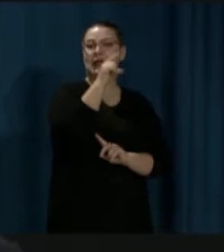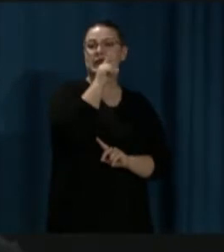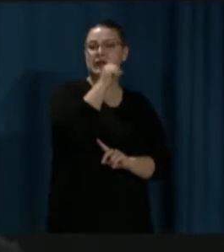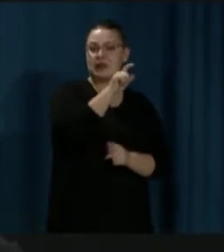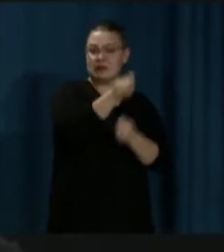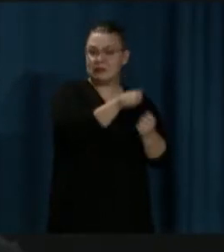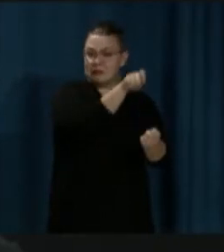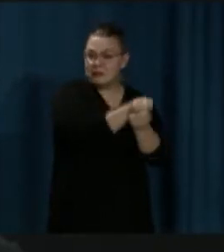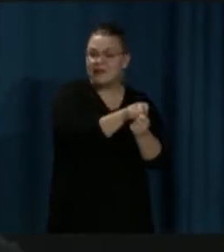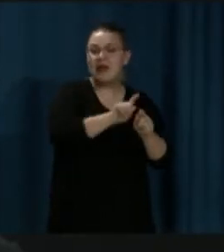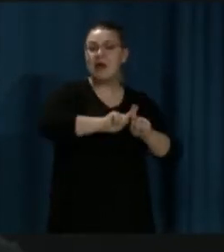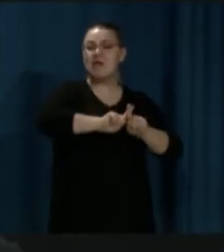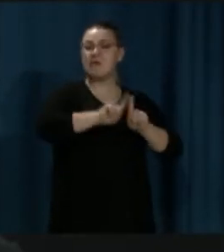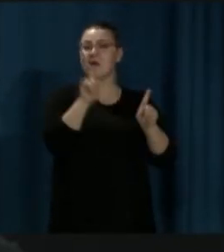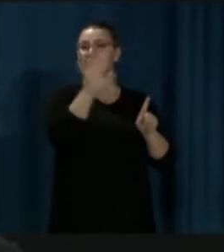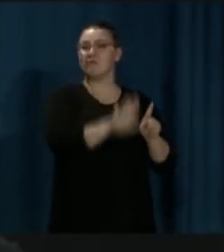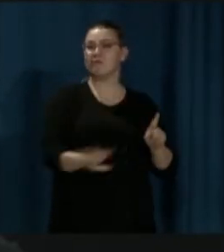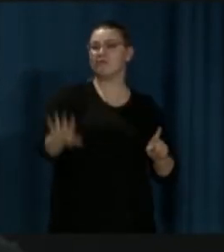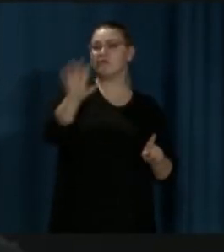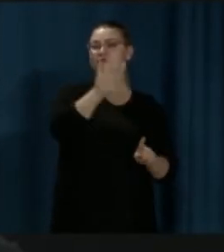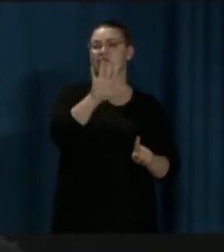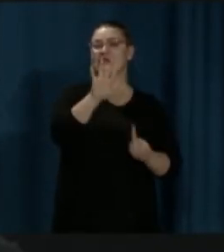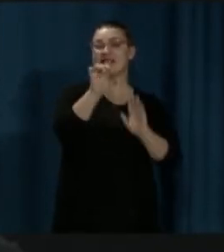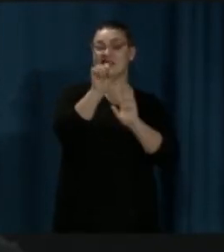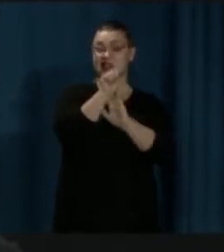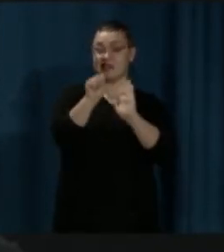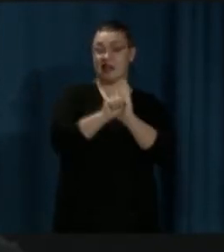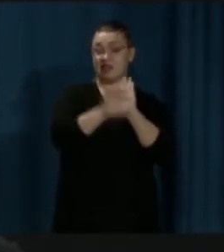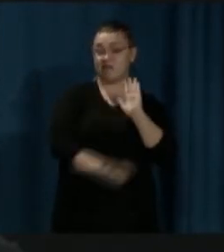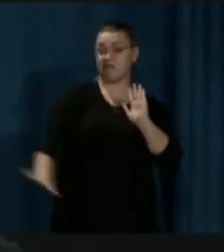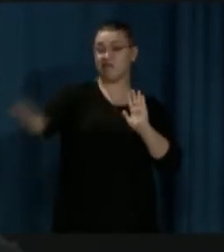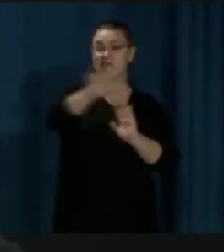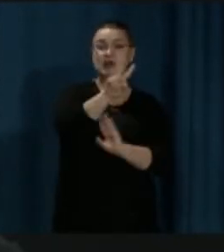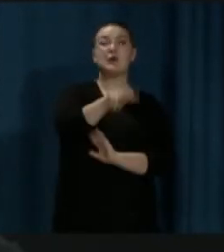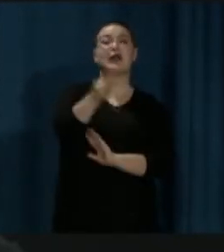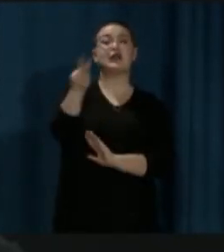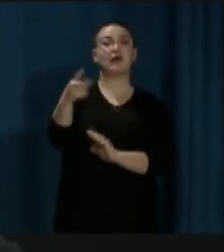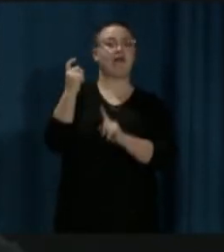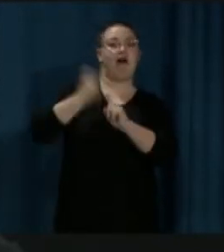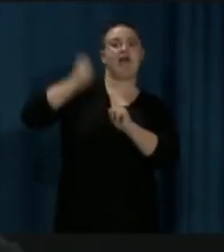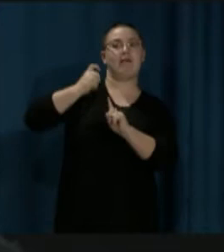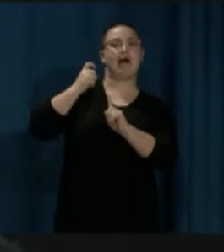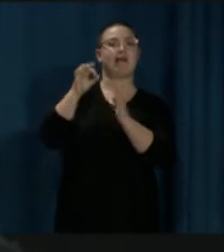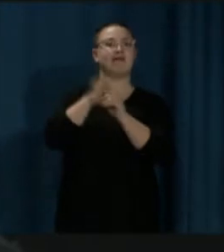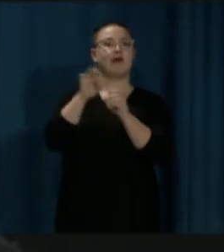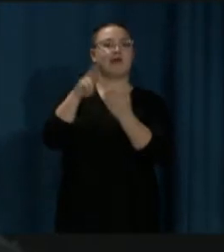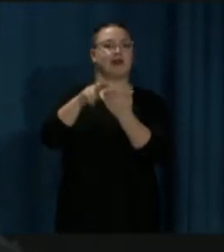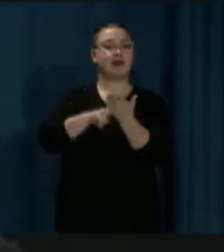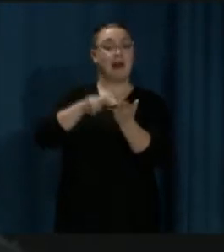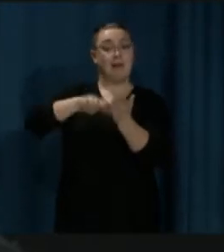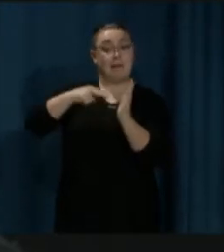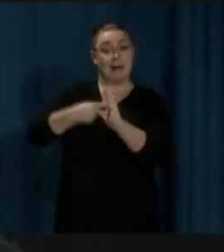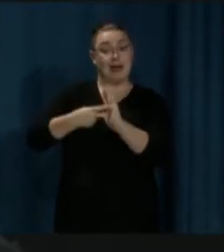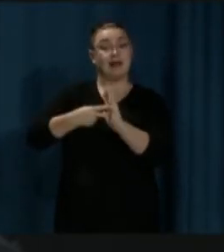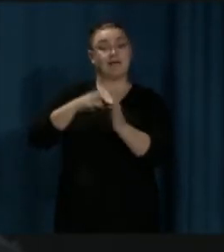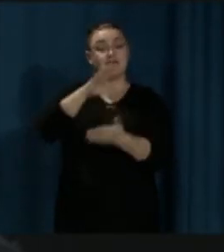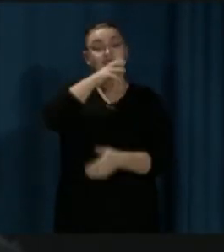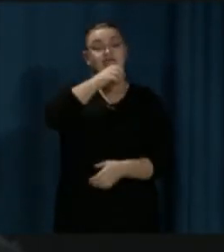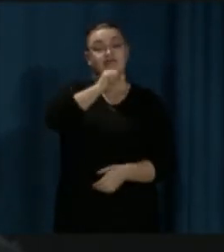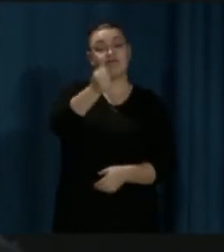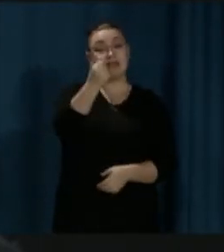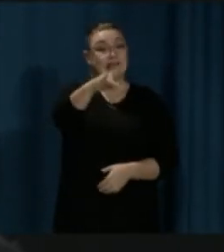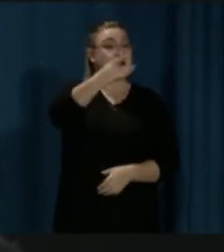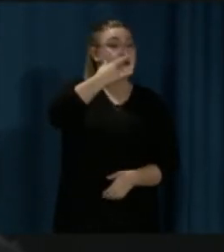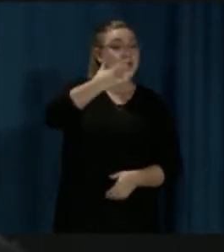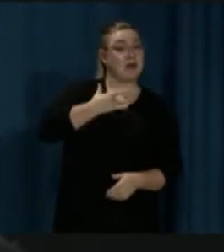are about 22 states now that have automatic voter registration, which means once a citizen turns 18, if they've